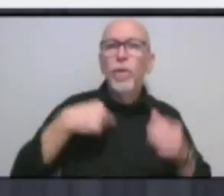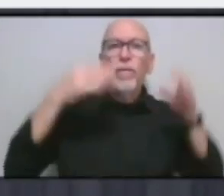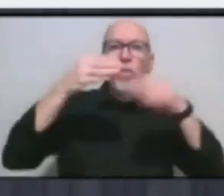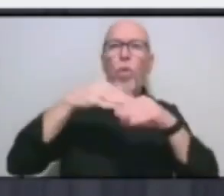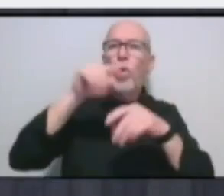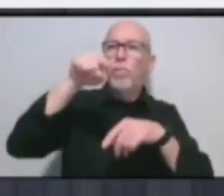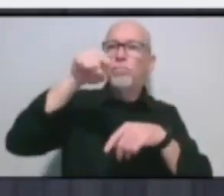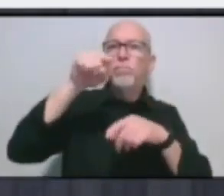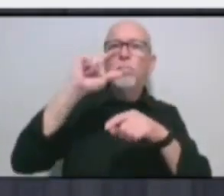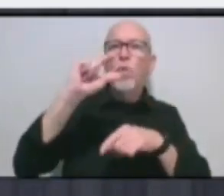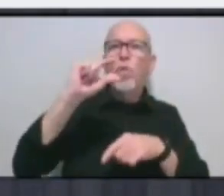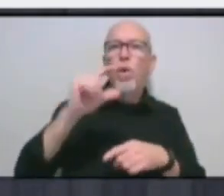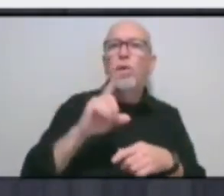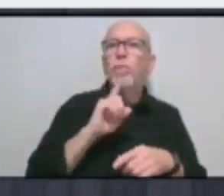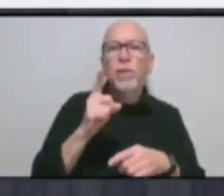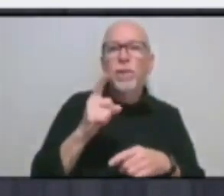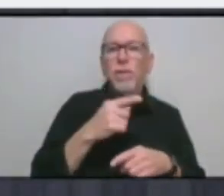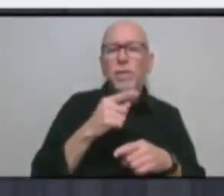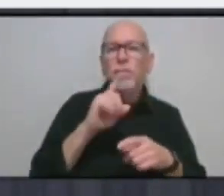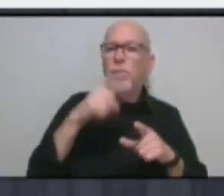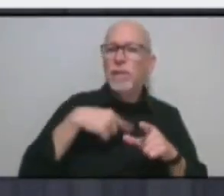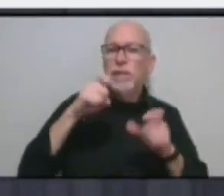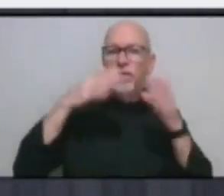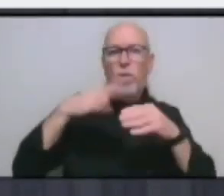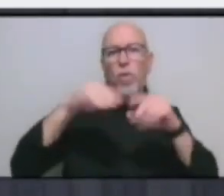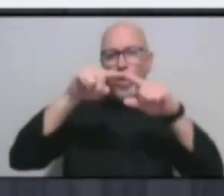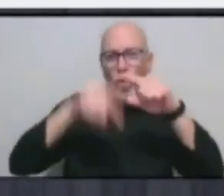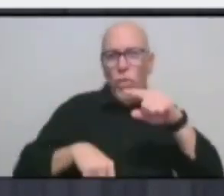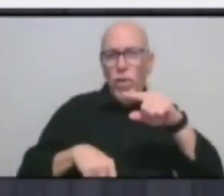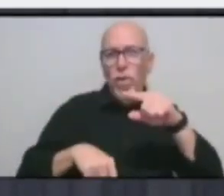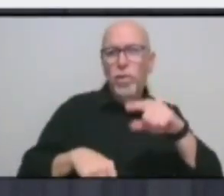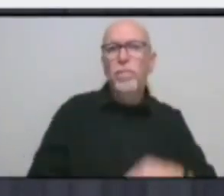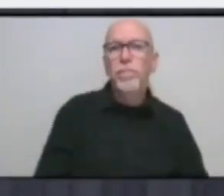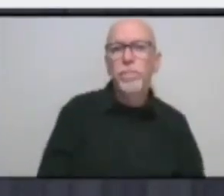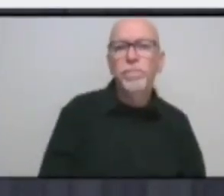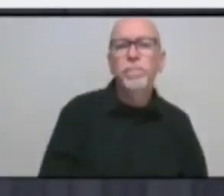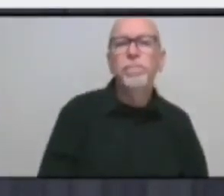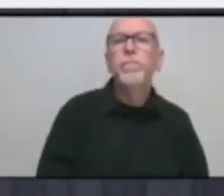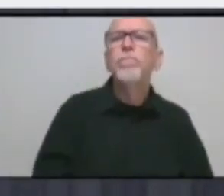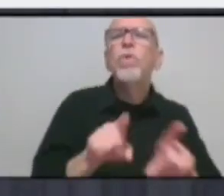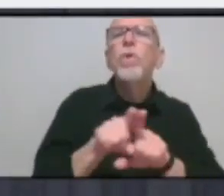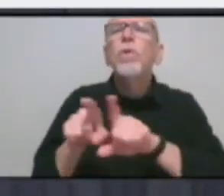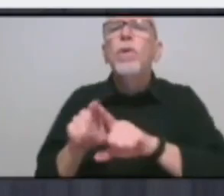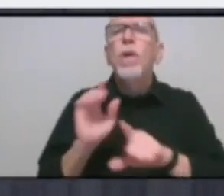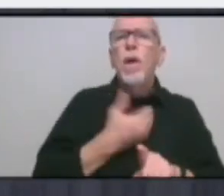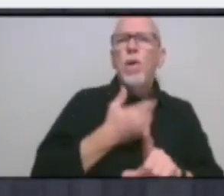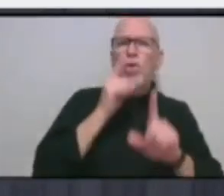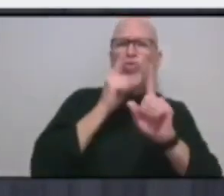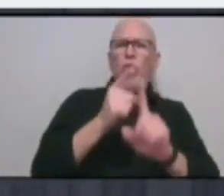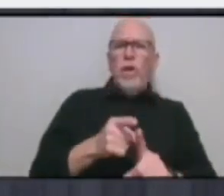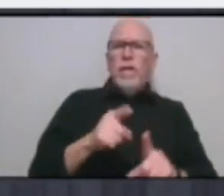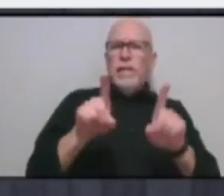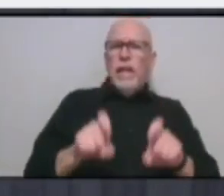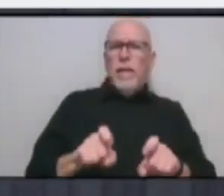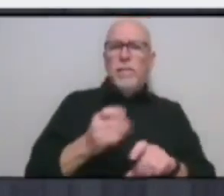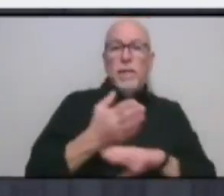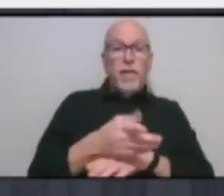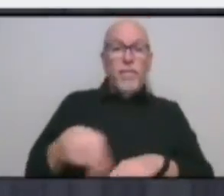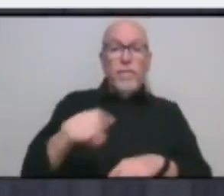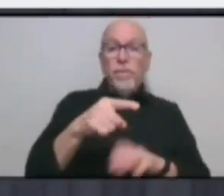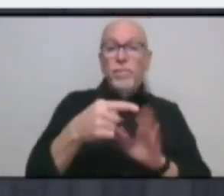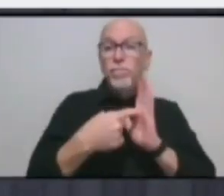really just a small fraction of the people who were really infected. Also, our targeting testing efforts demonstrated